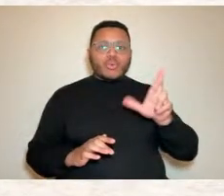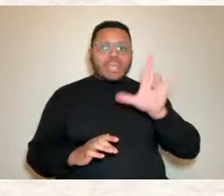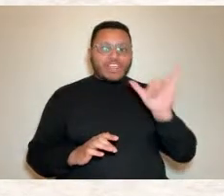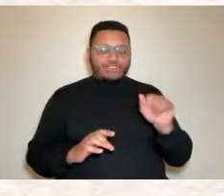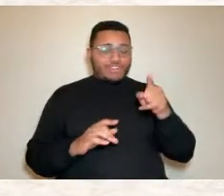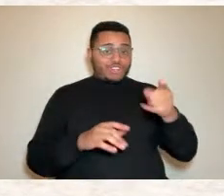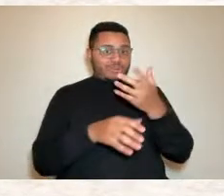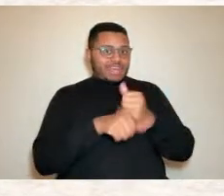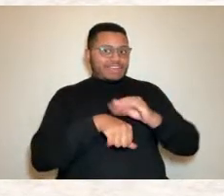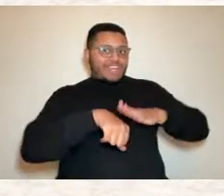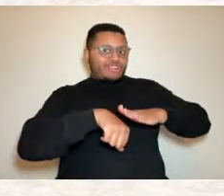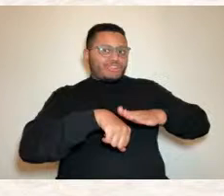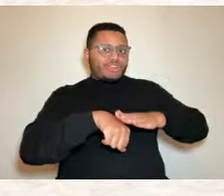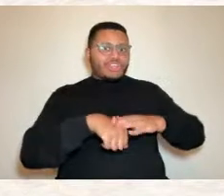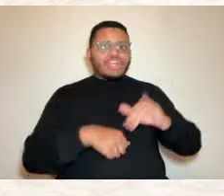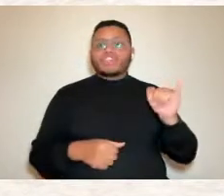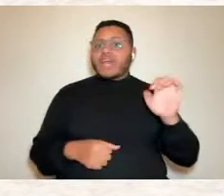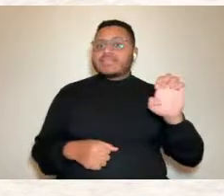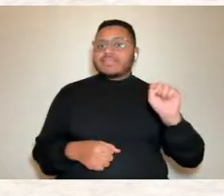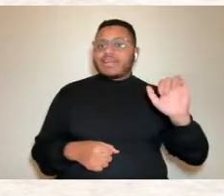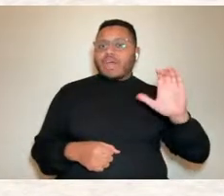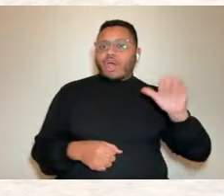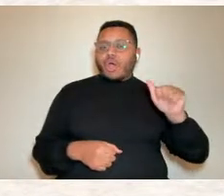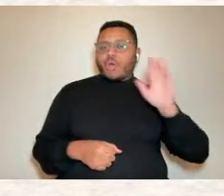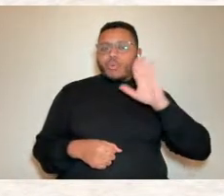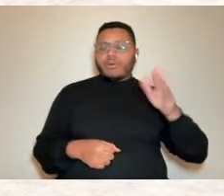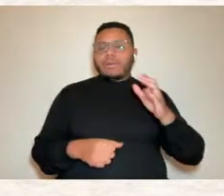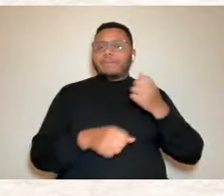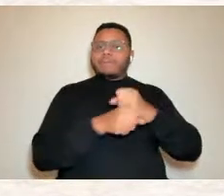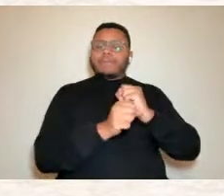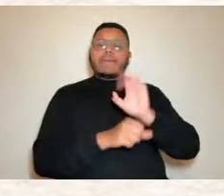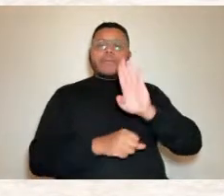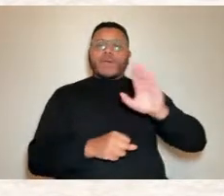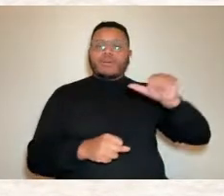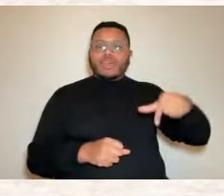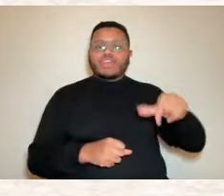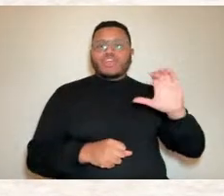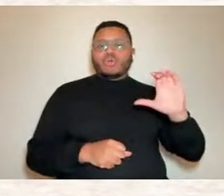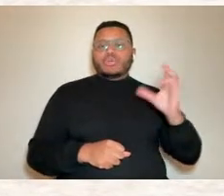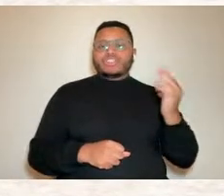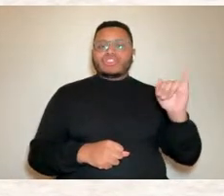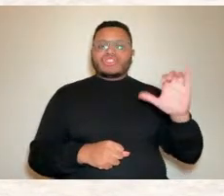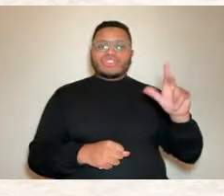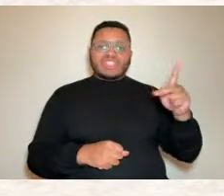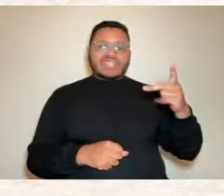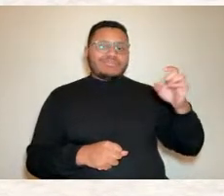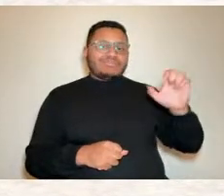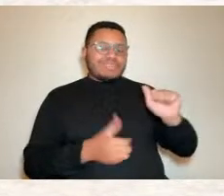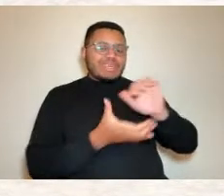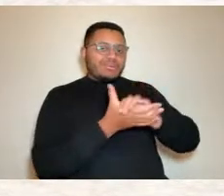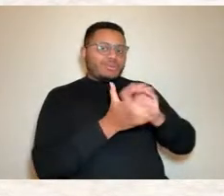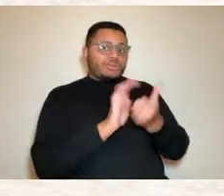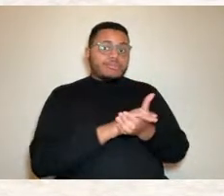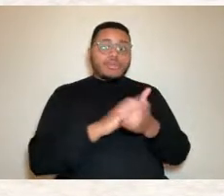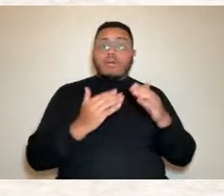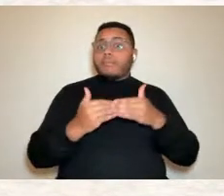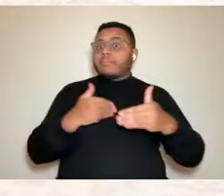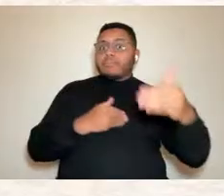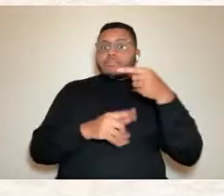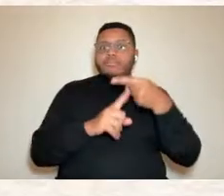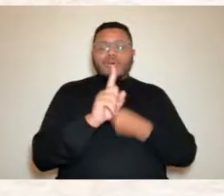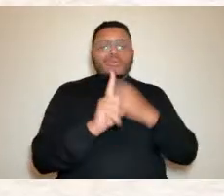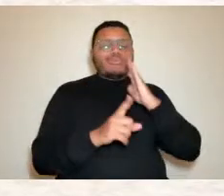that. Jessica will be making a barbecue chickpea burger, and all month long, we're going to be making a lot of your favorite